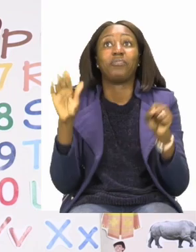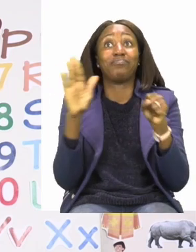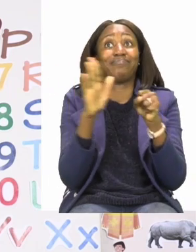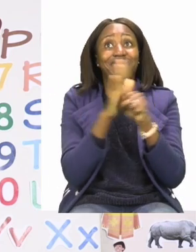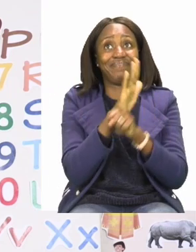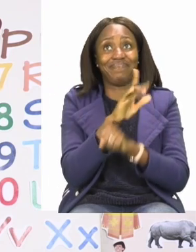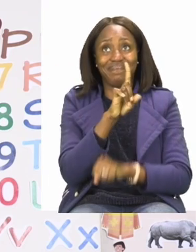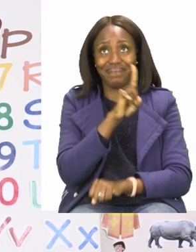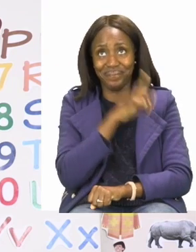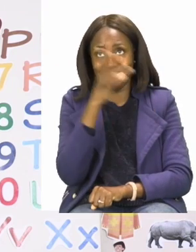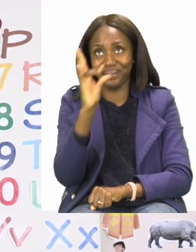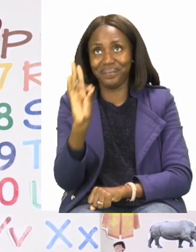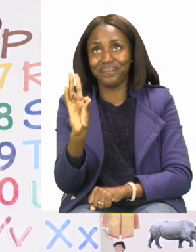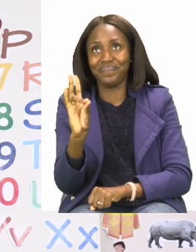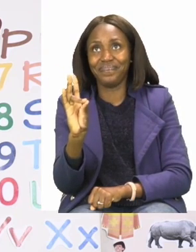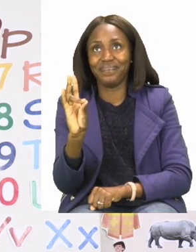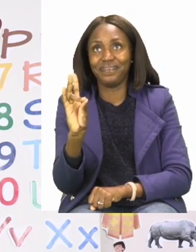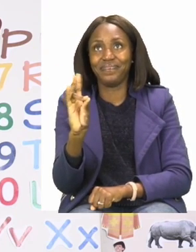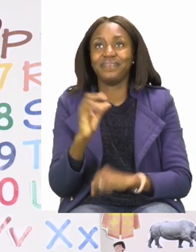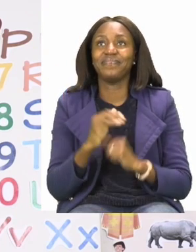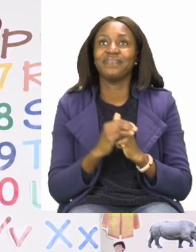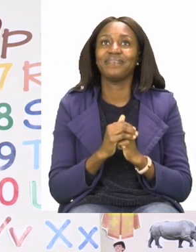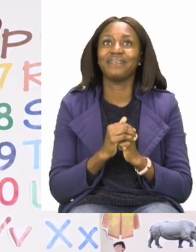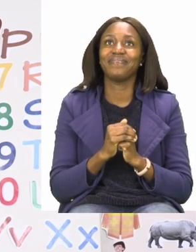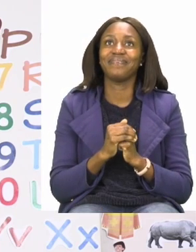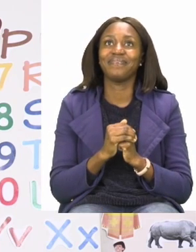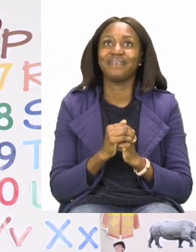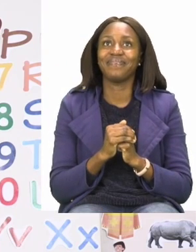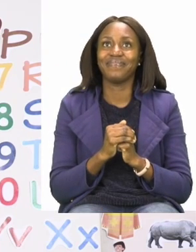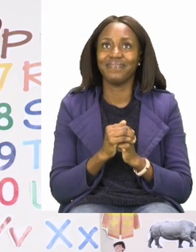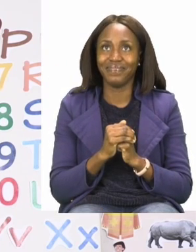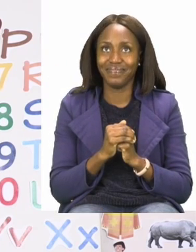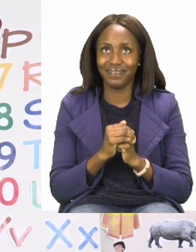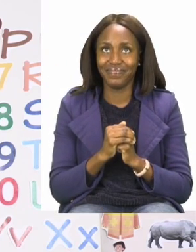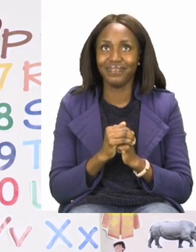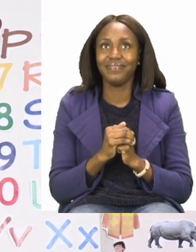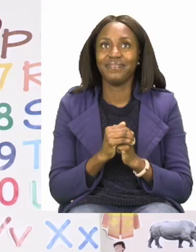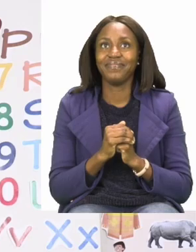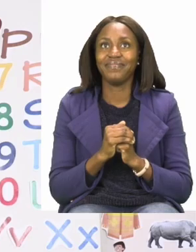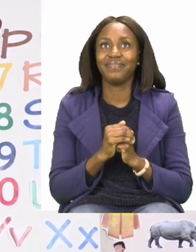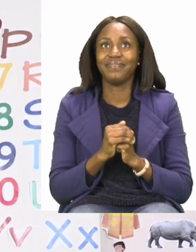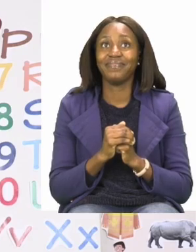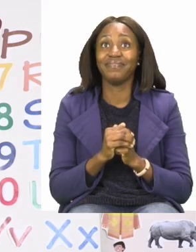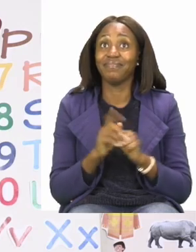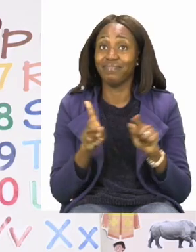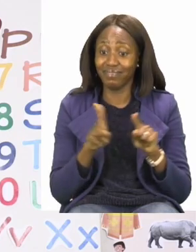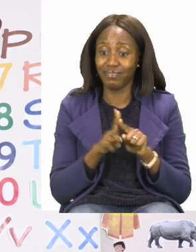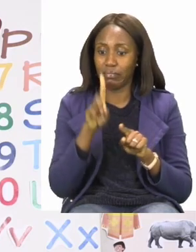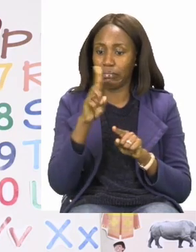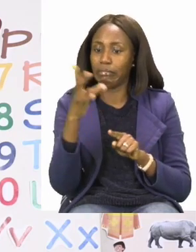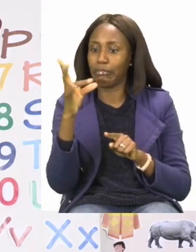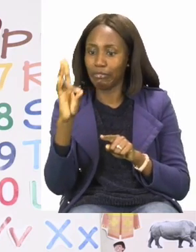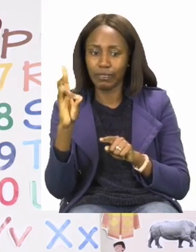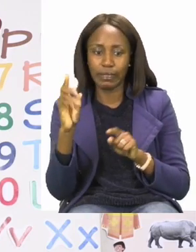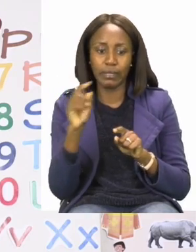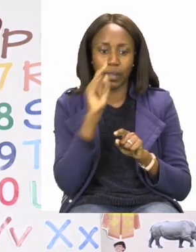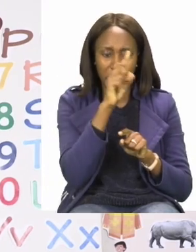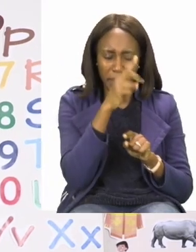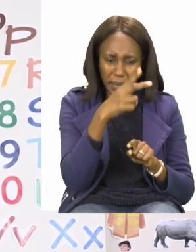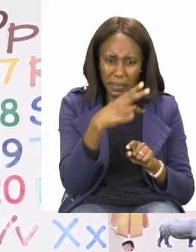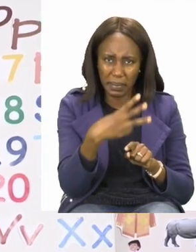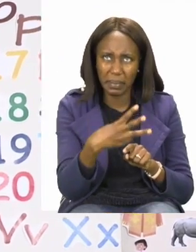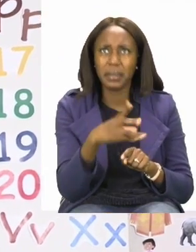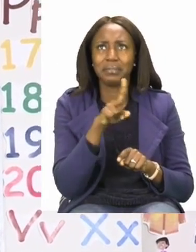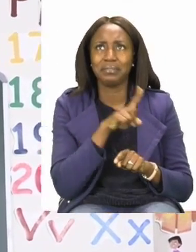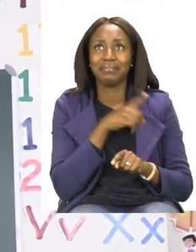17. Now we know that the number 17 matches our 10 frame. You